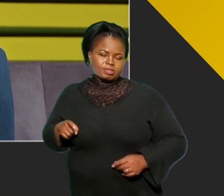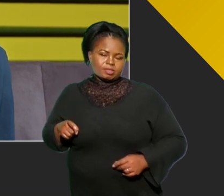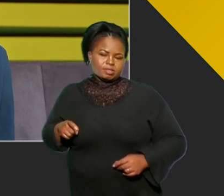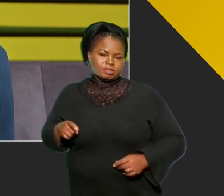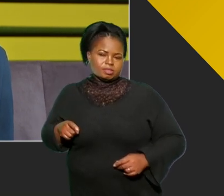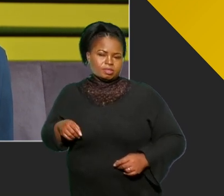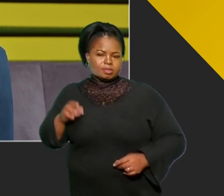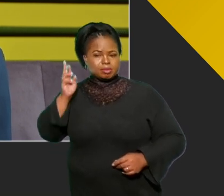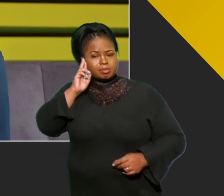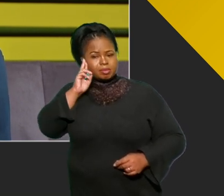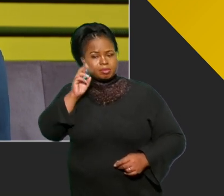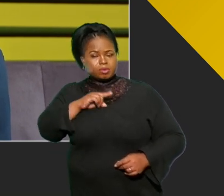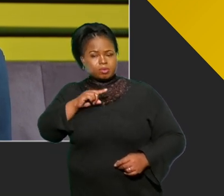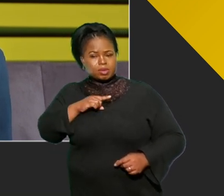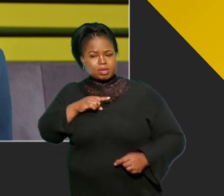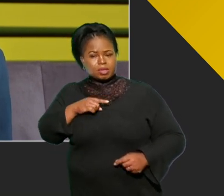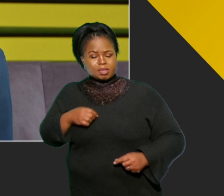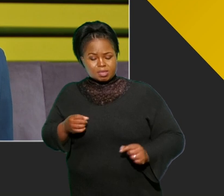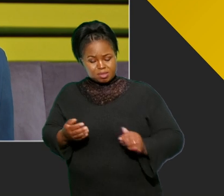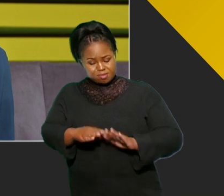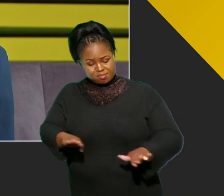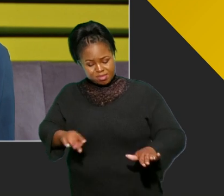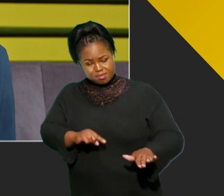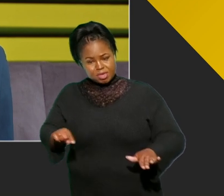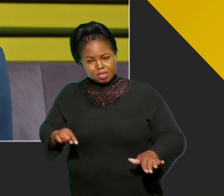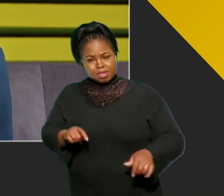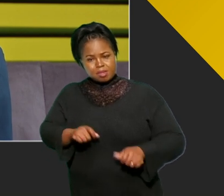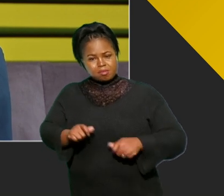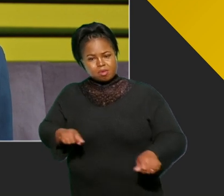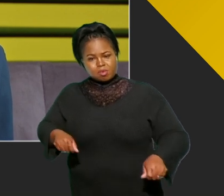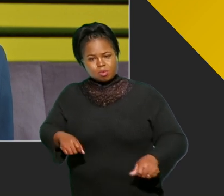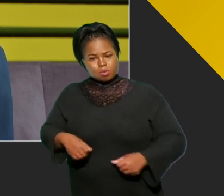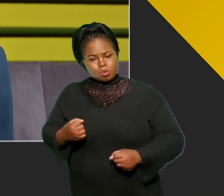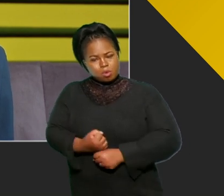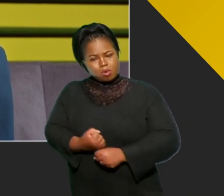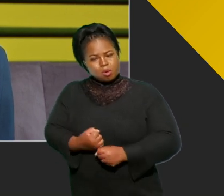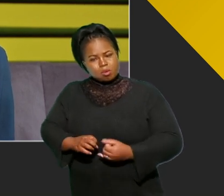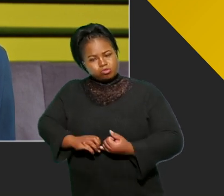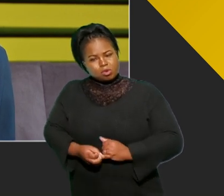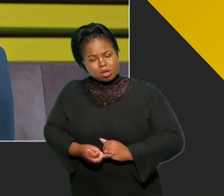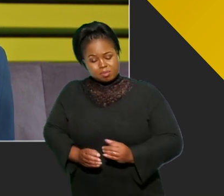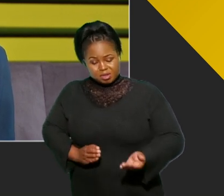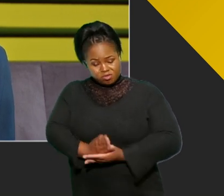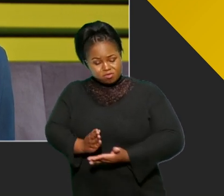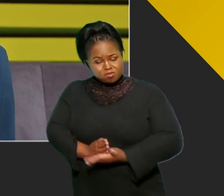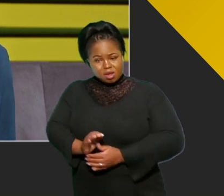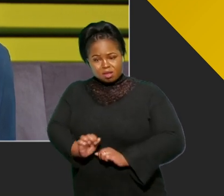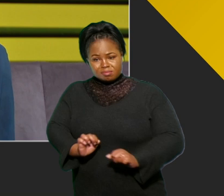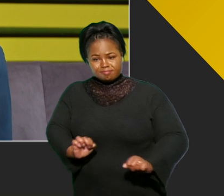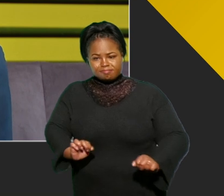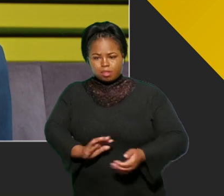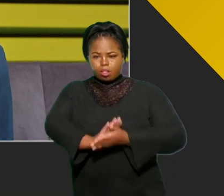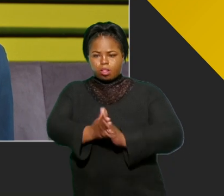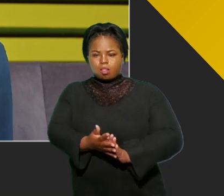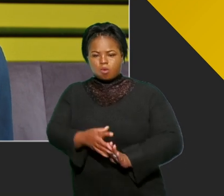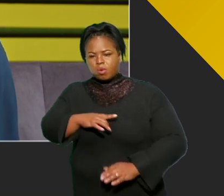Uguti, at the very bottom are people who, the working class, whose rights often get infringed